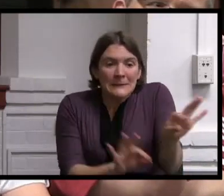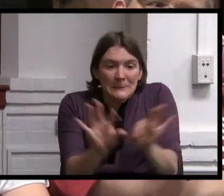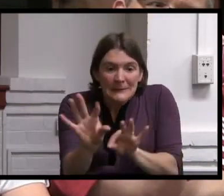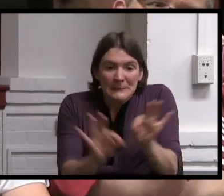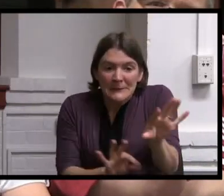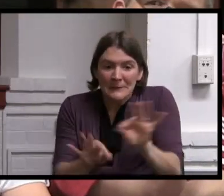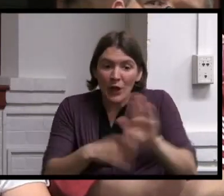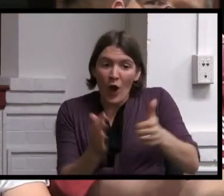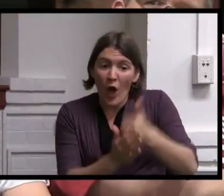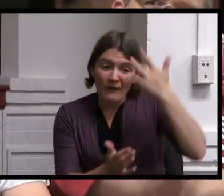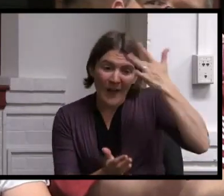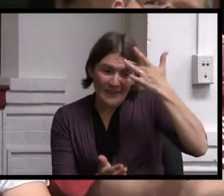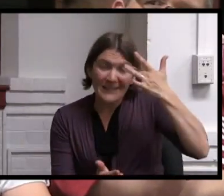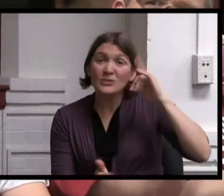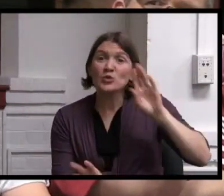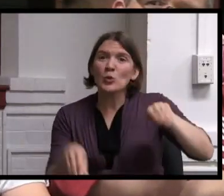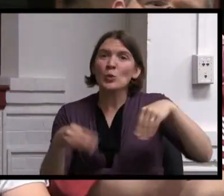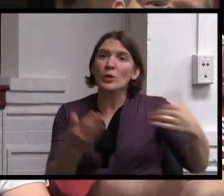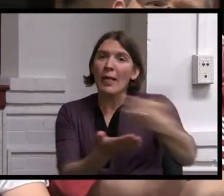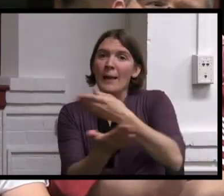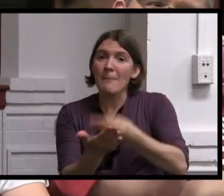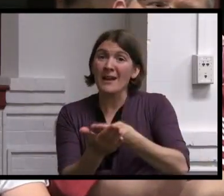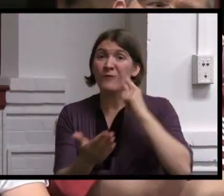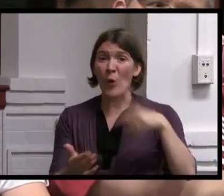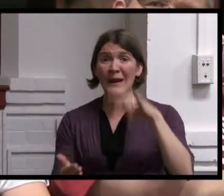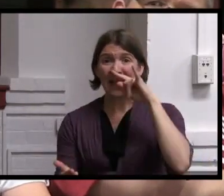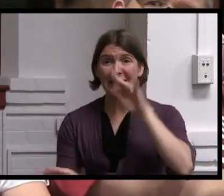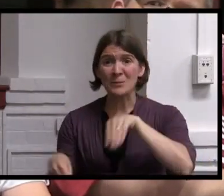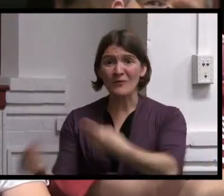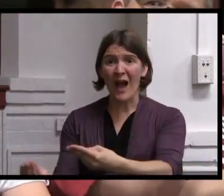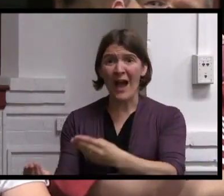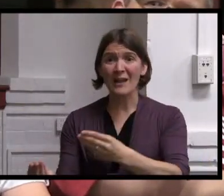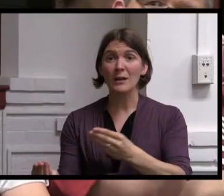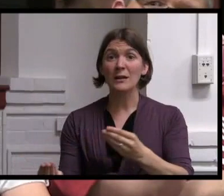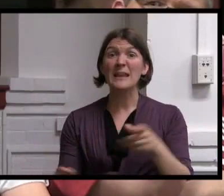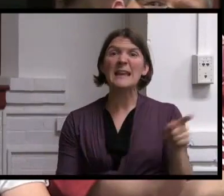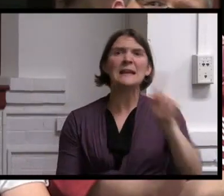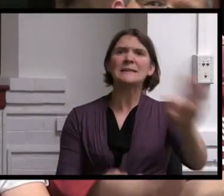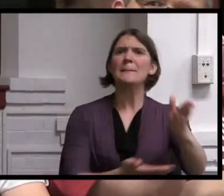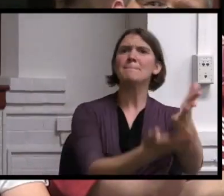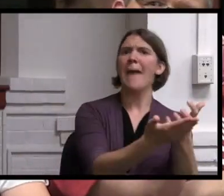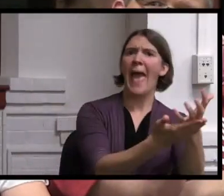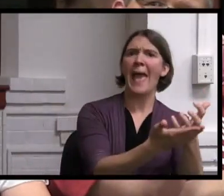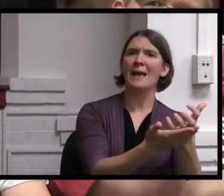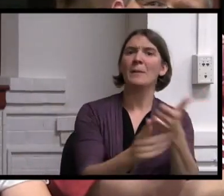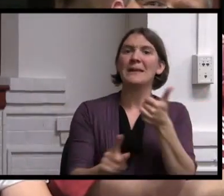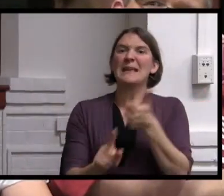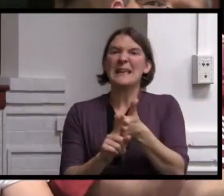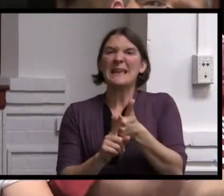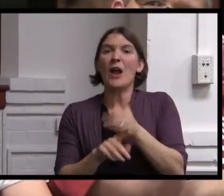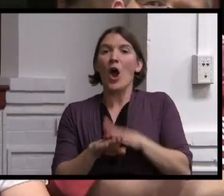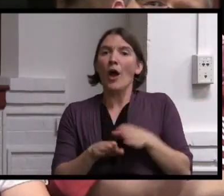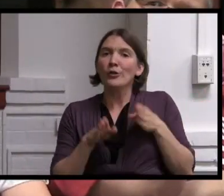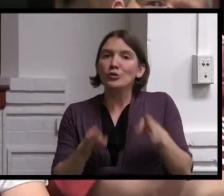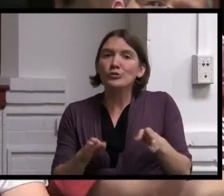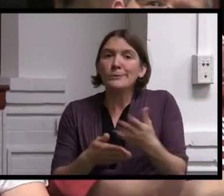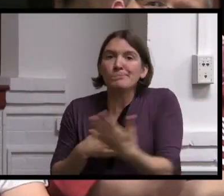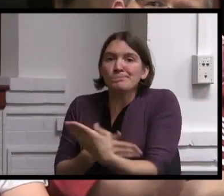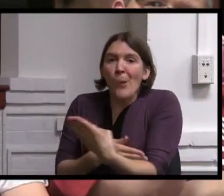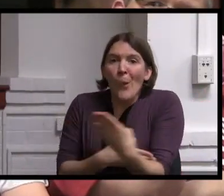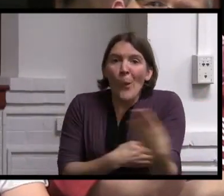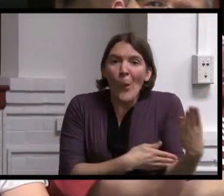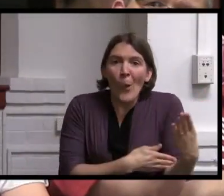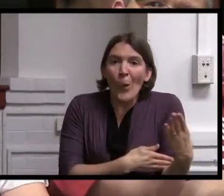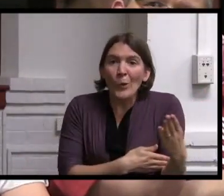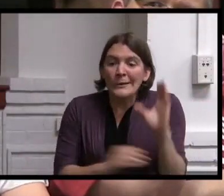cans to provide for his kids. I've never seen this guy panhandle, but he's out on the street